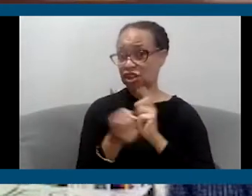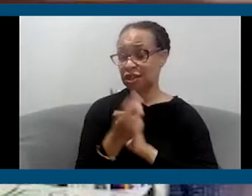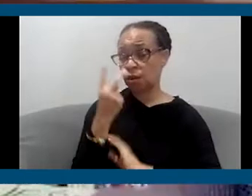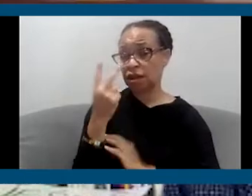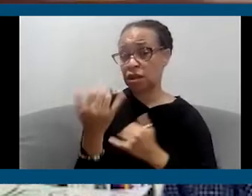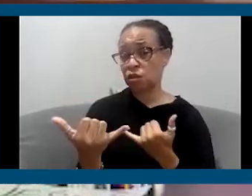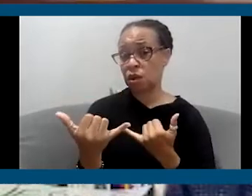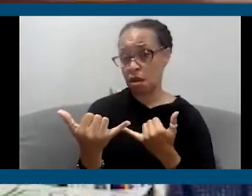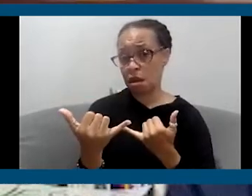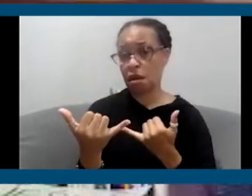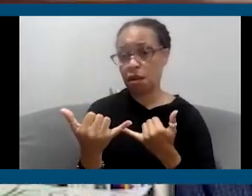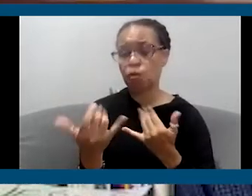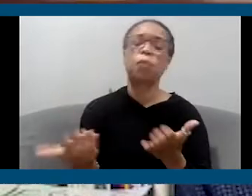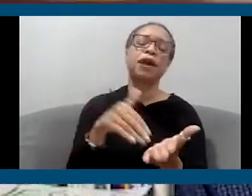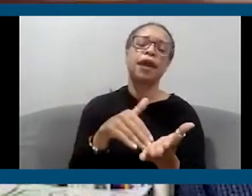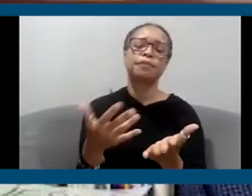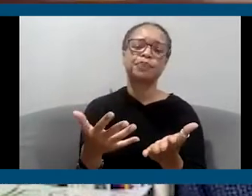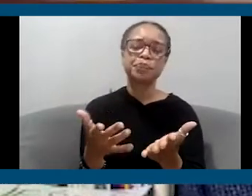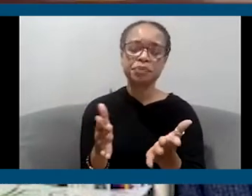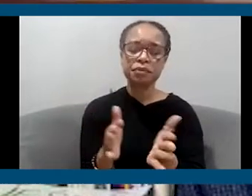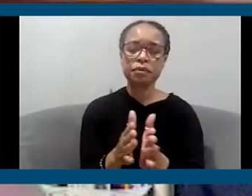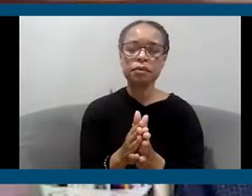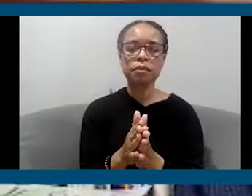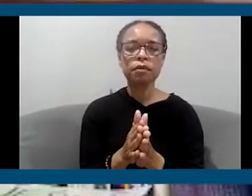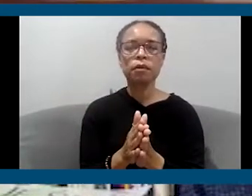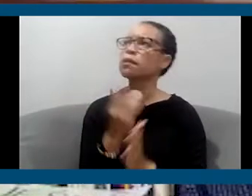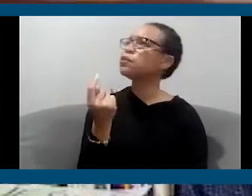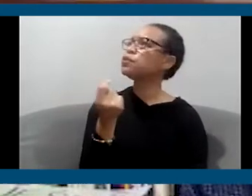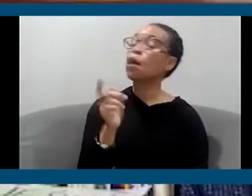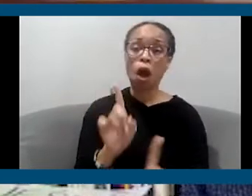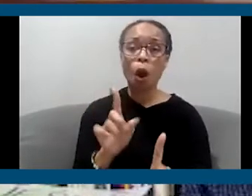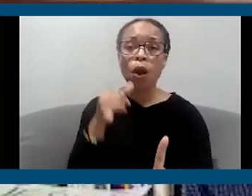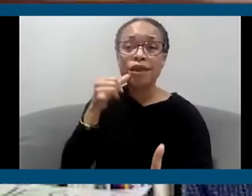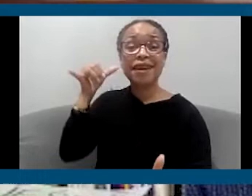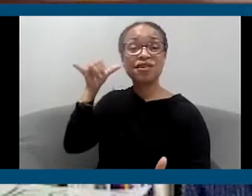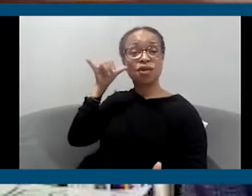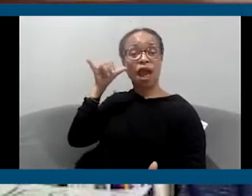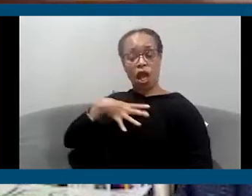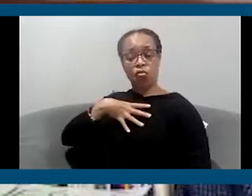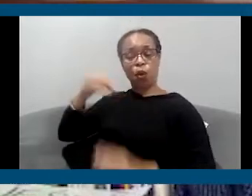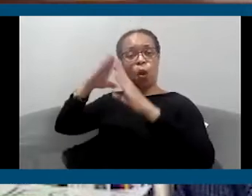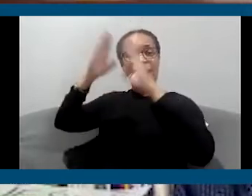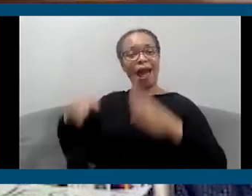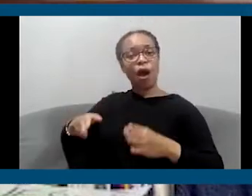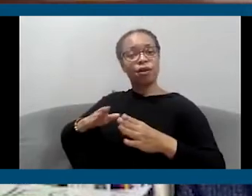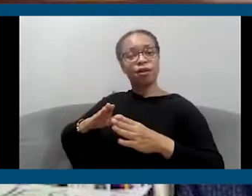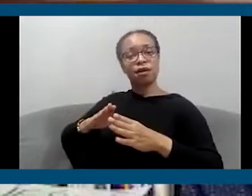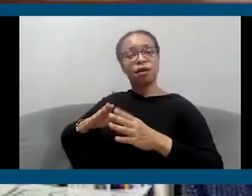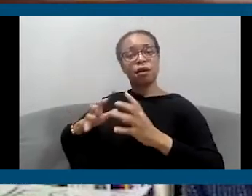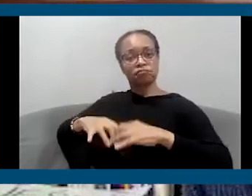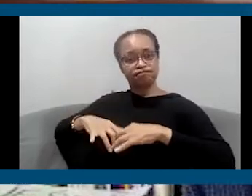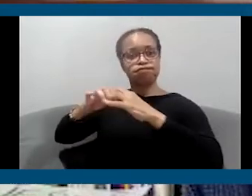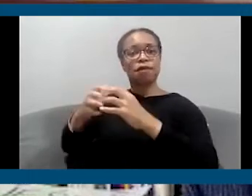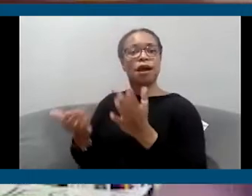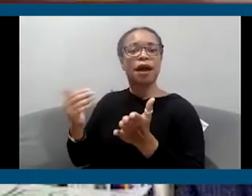is again, what's today? Tuesday. So yesterday, the White House reinstated